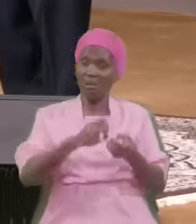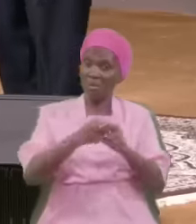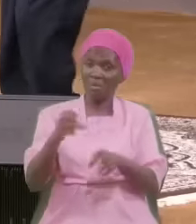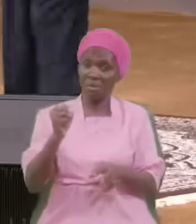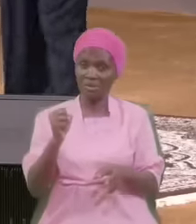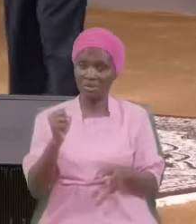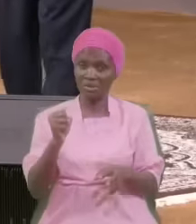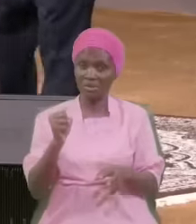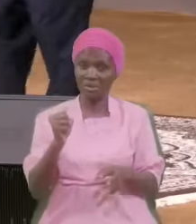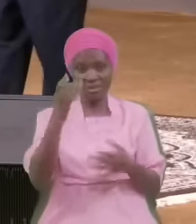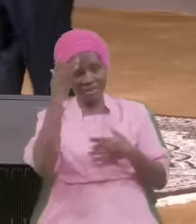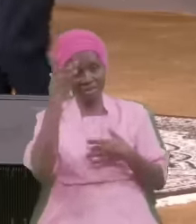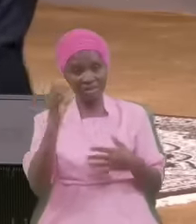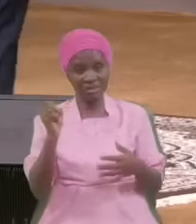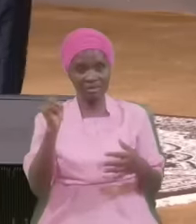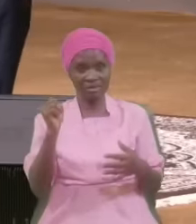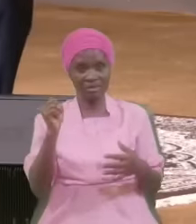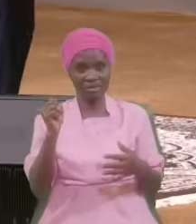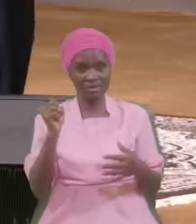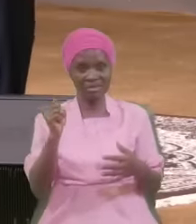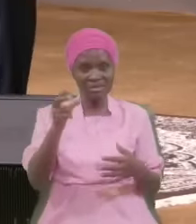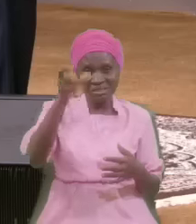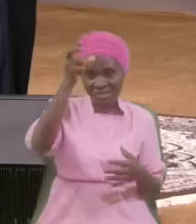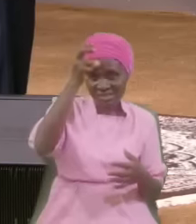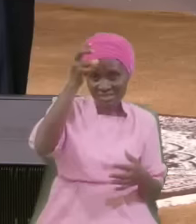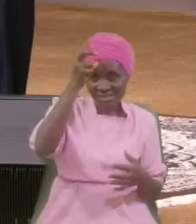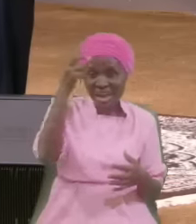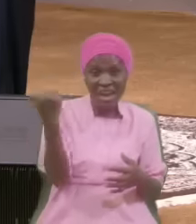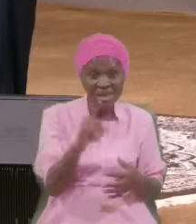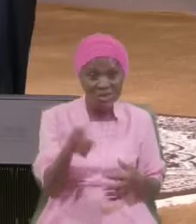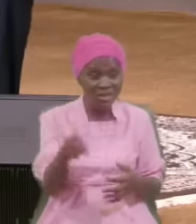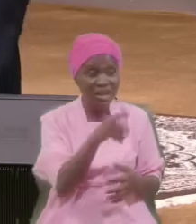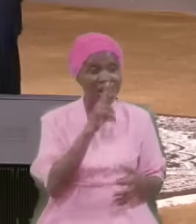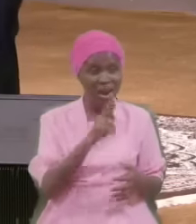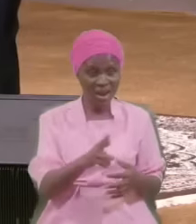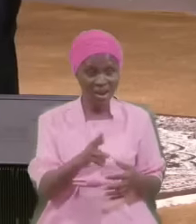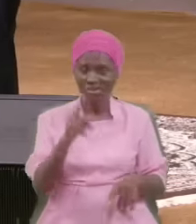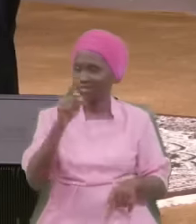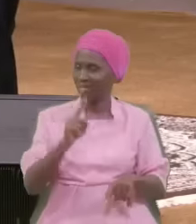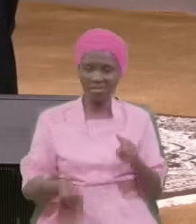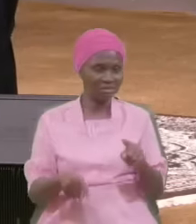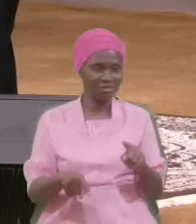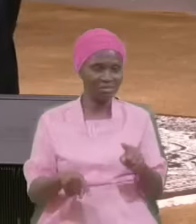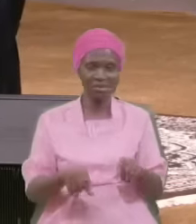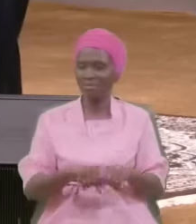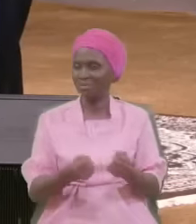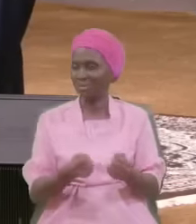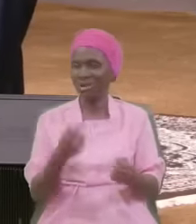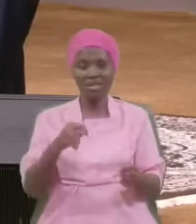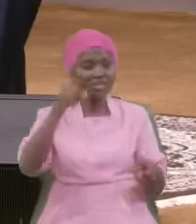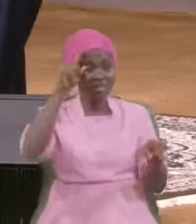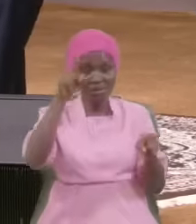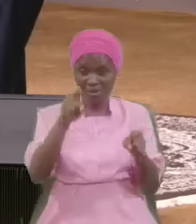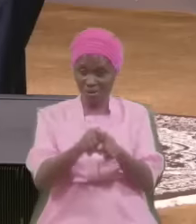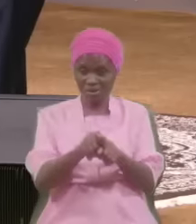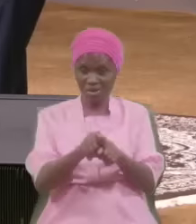problems, sickness, demons, wherever they are, they cannot break the